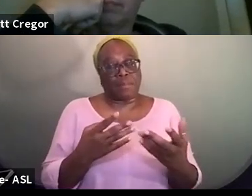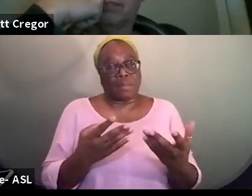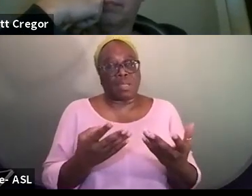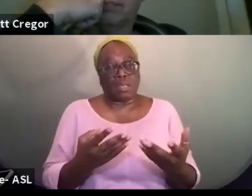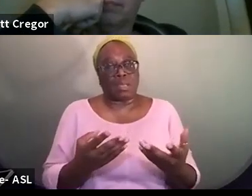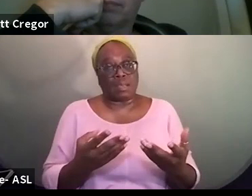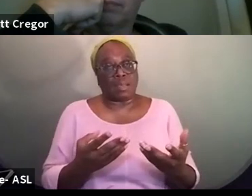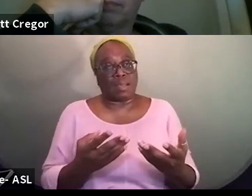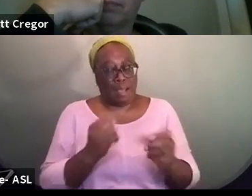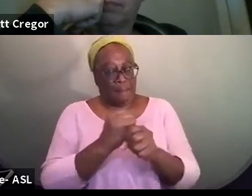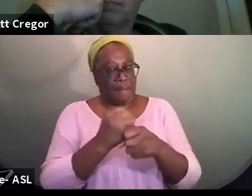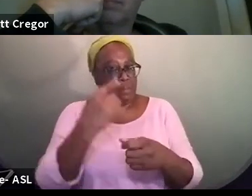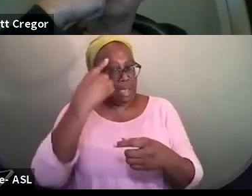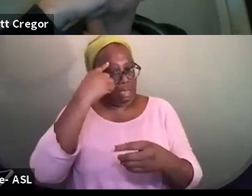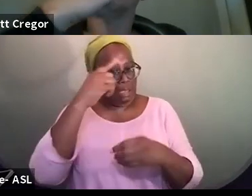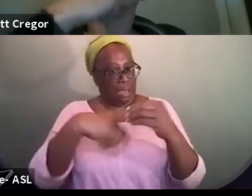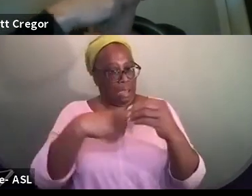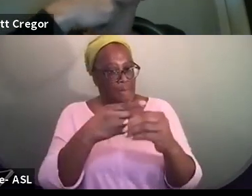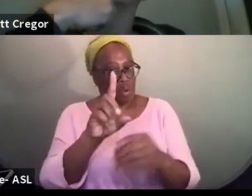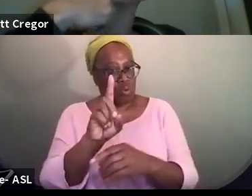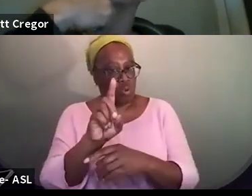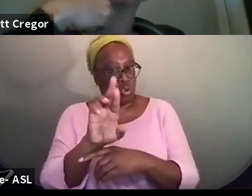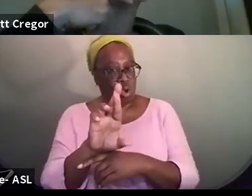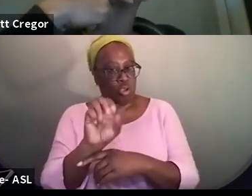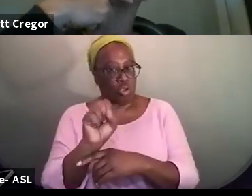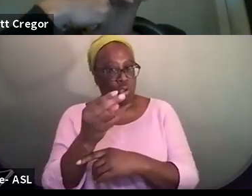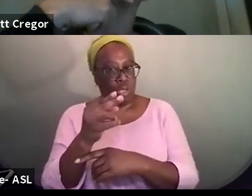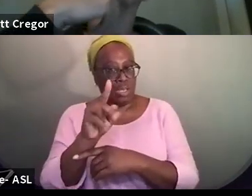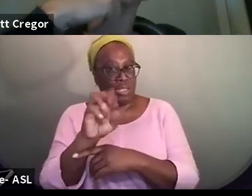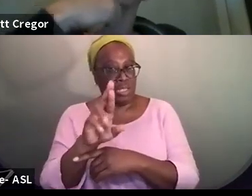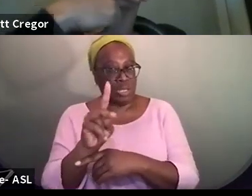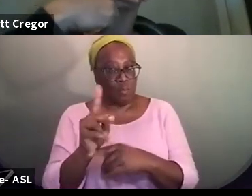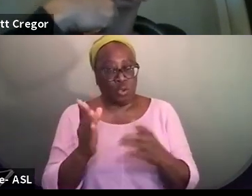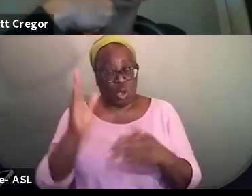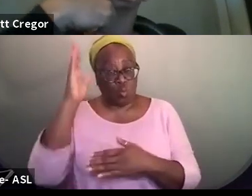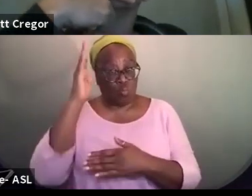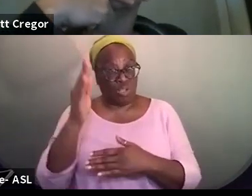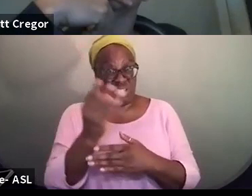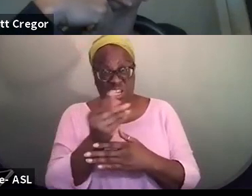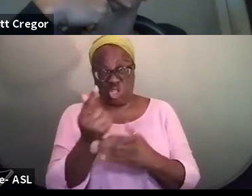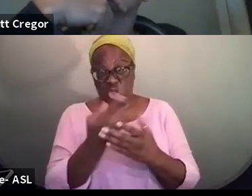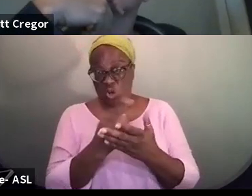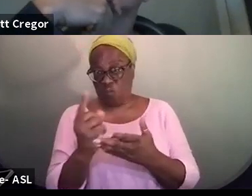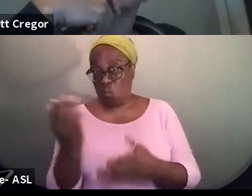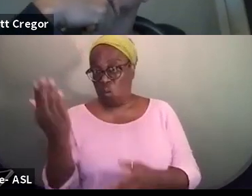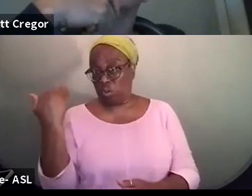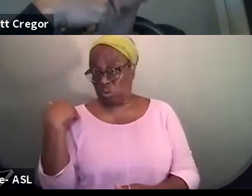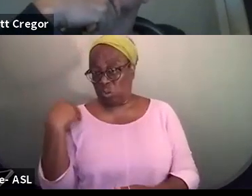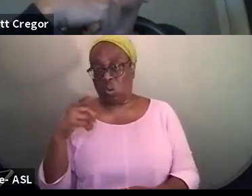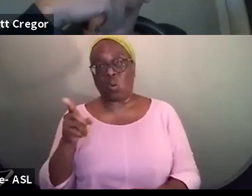Dr. Shepard's presentation to us a few weeks ago,